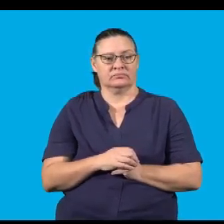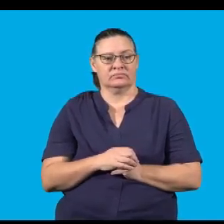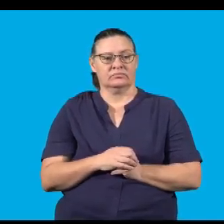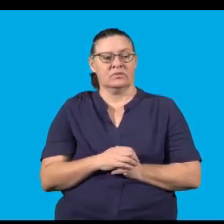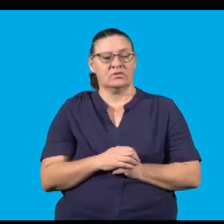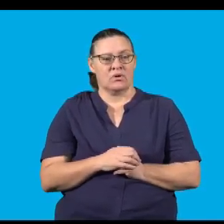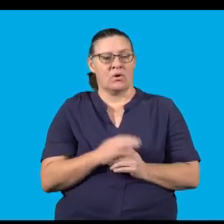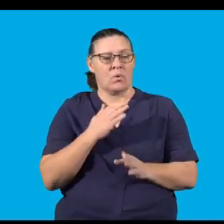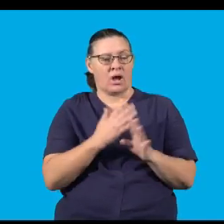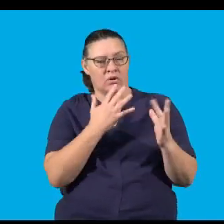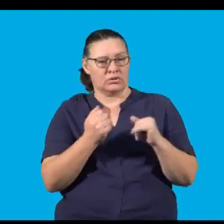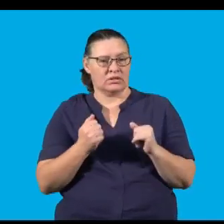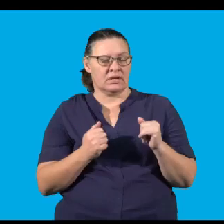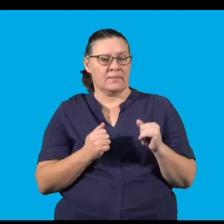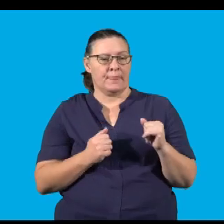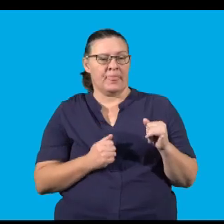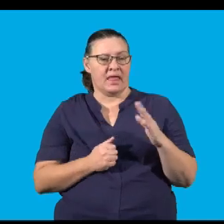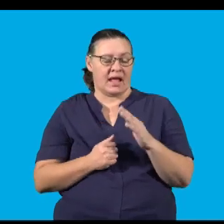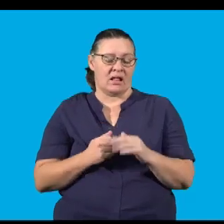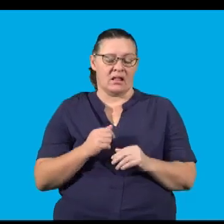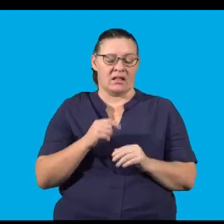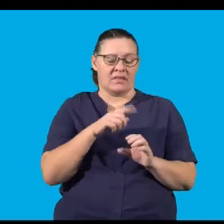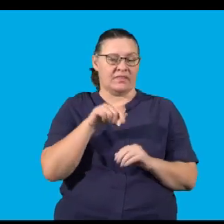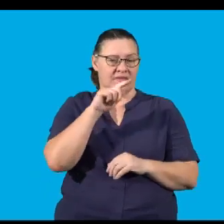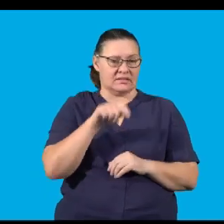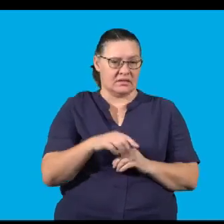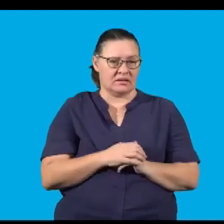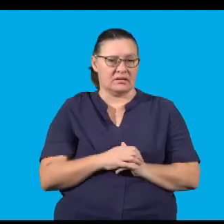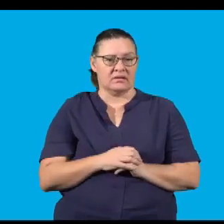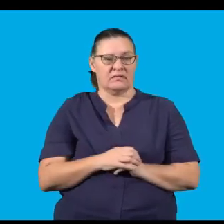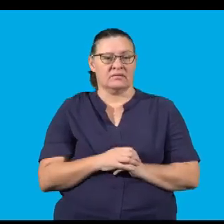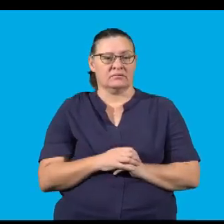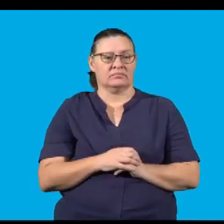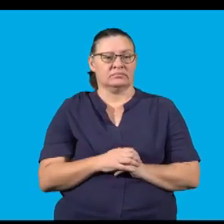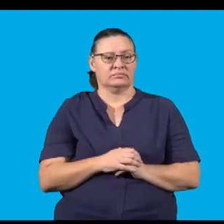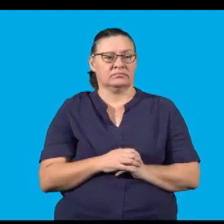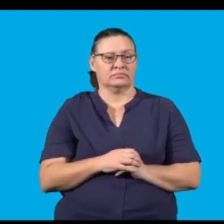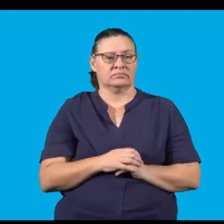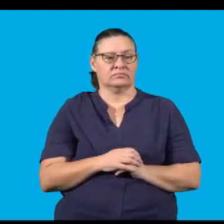So therefore, to work out the angle theta, we're going to say